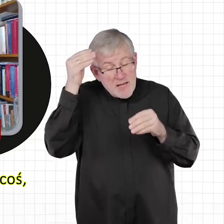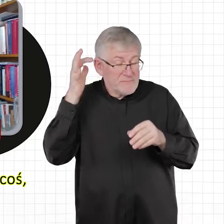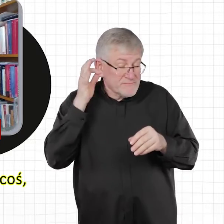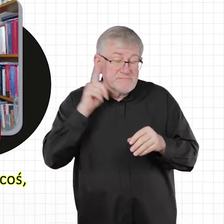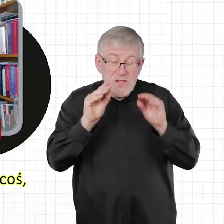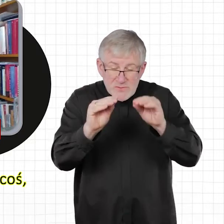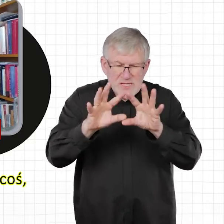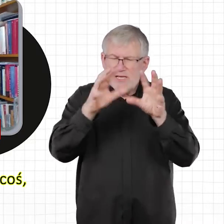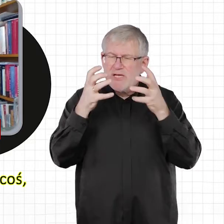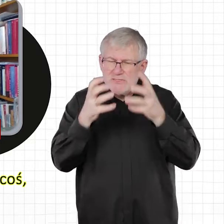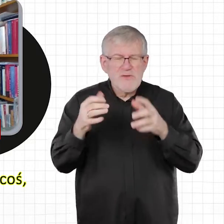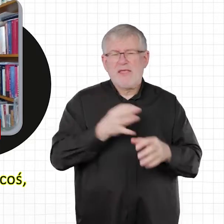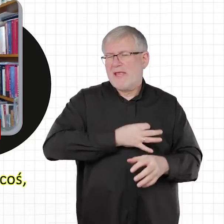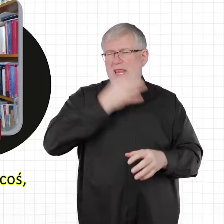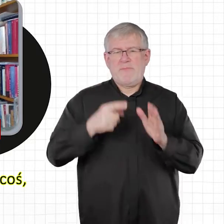but